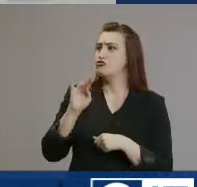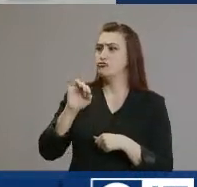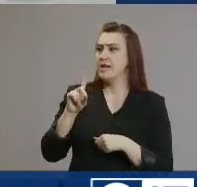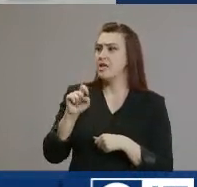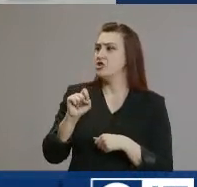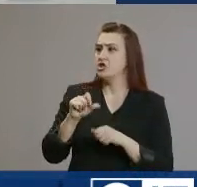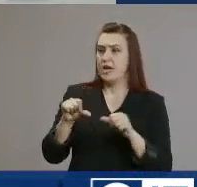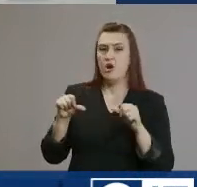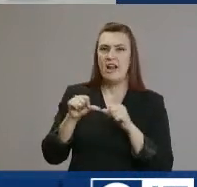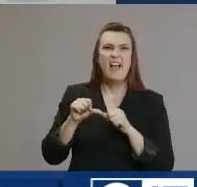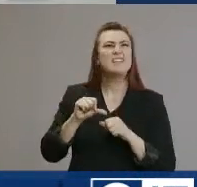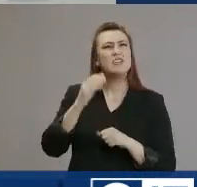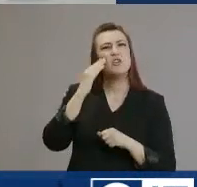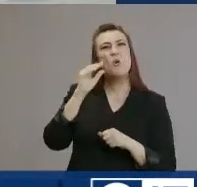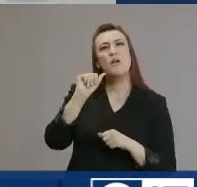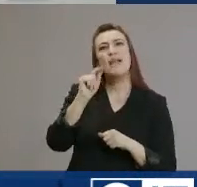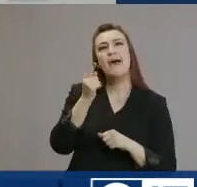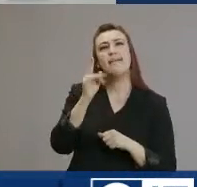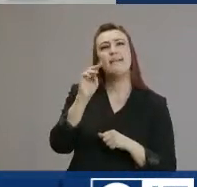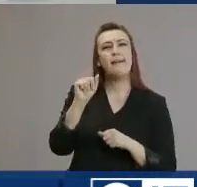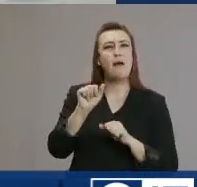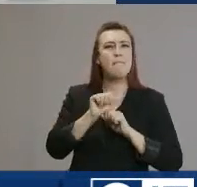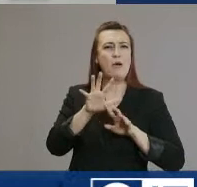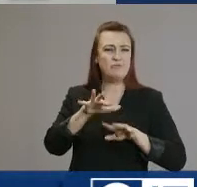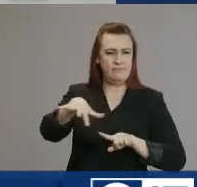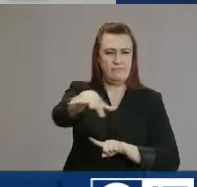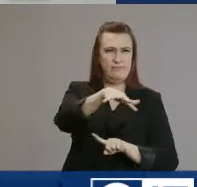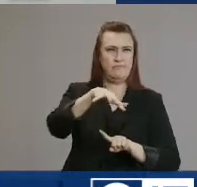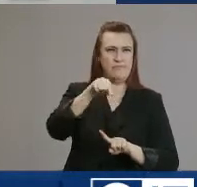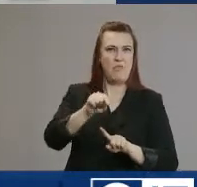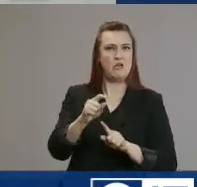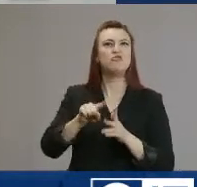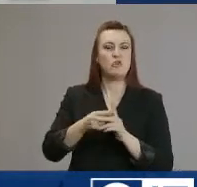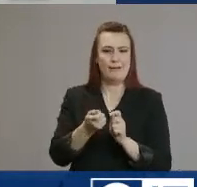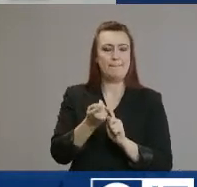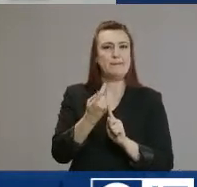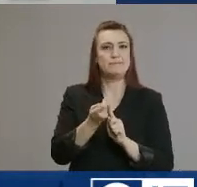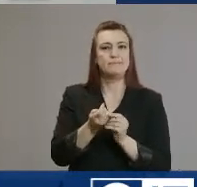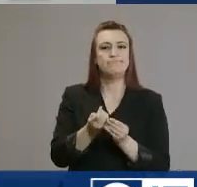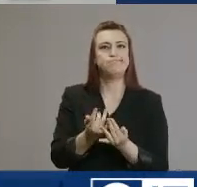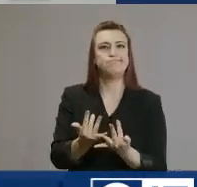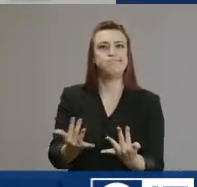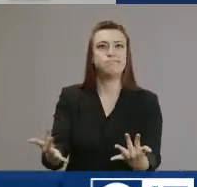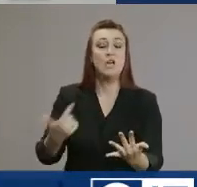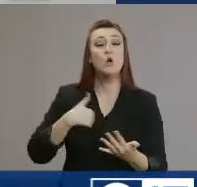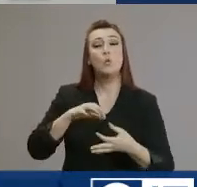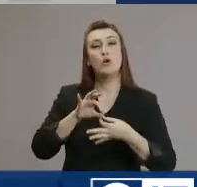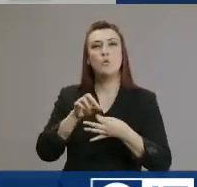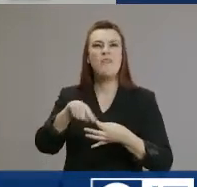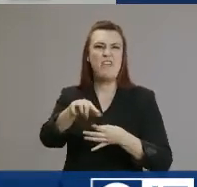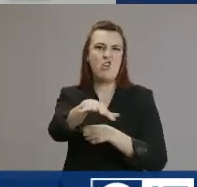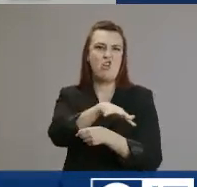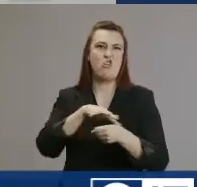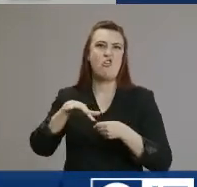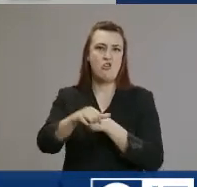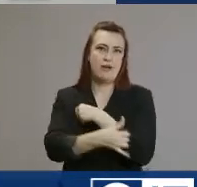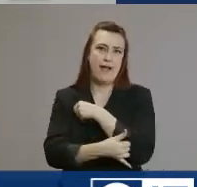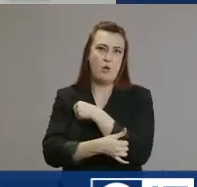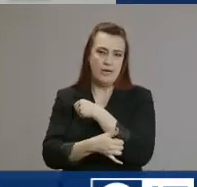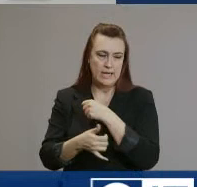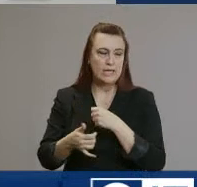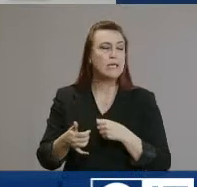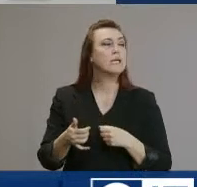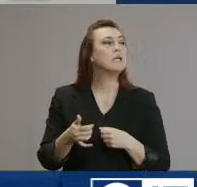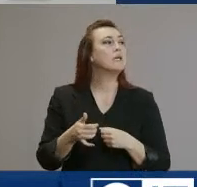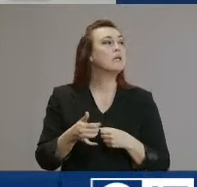Mountains, we are coordinating with Pima County Emergency Management. As many of you have heard me say before, we are always in support